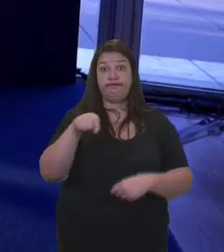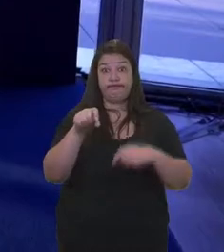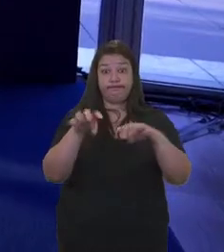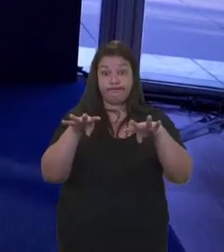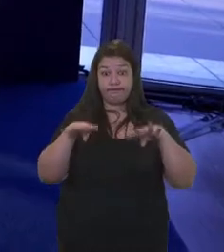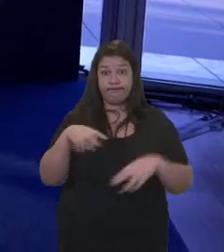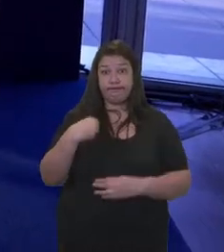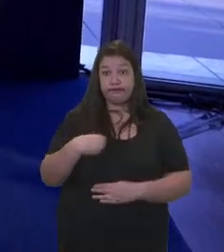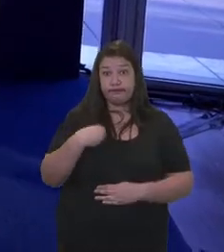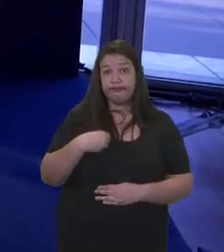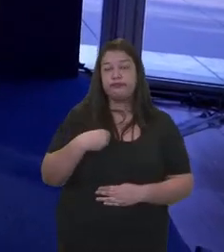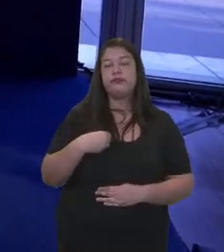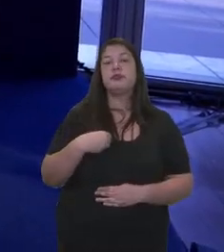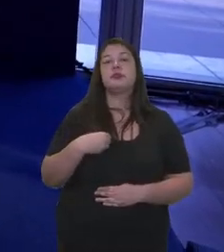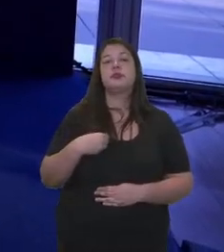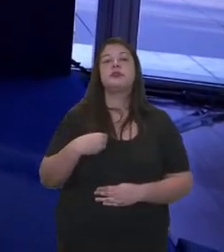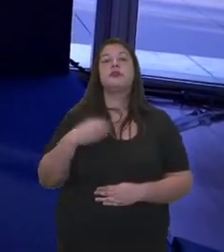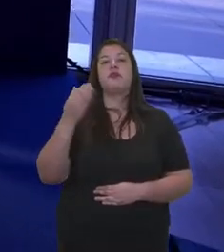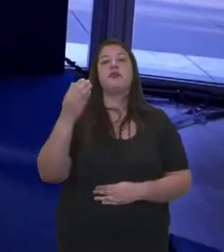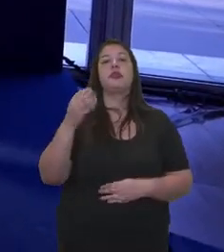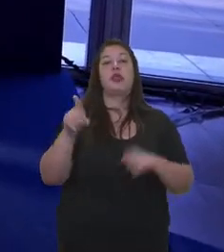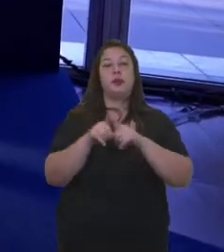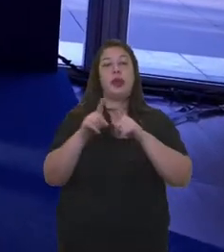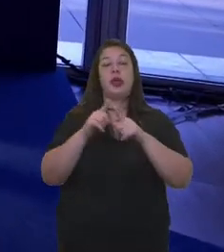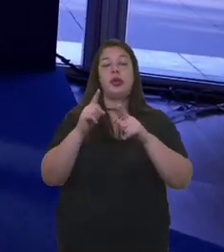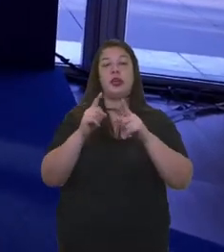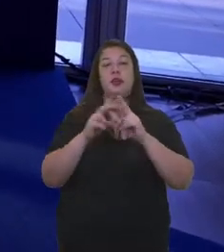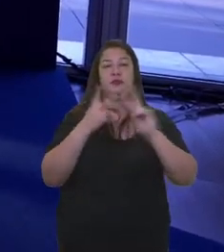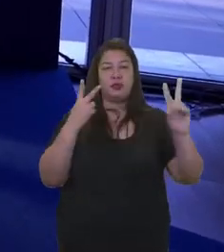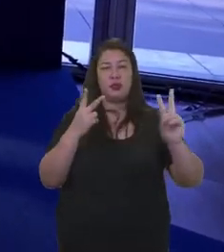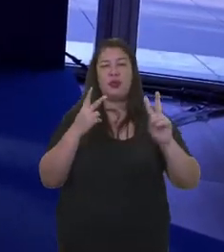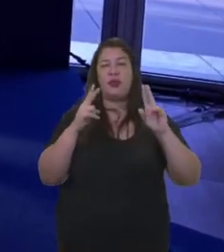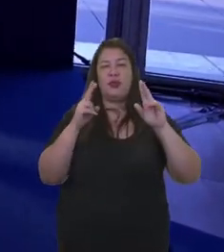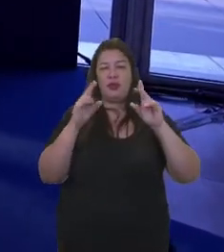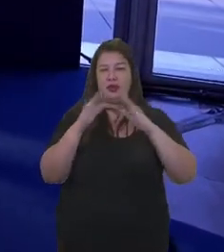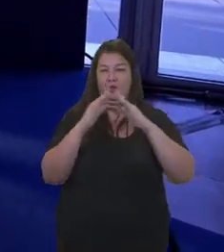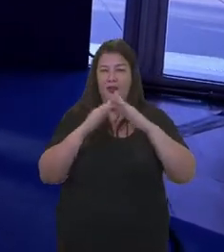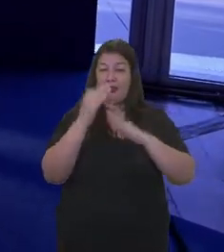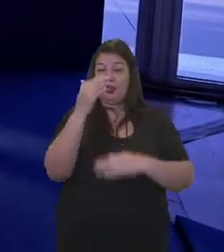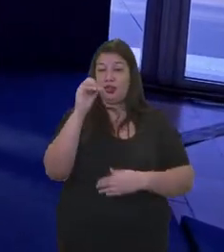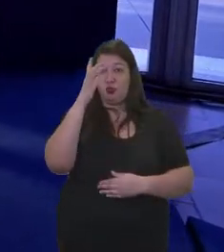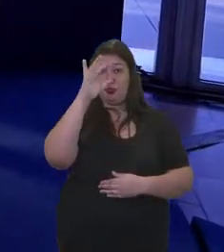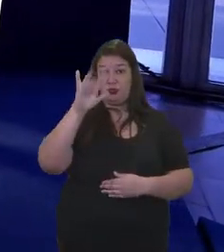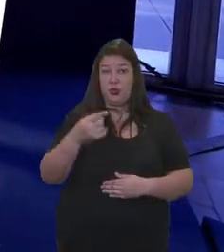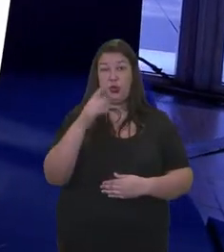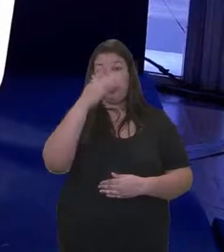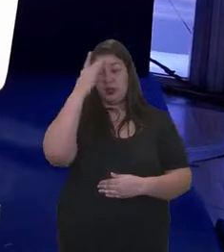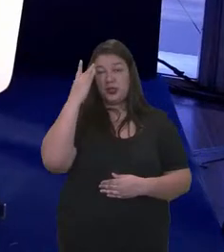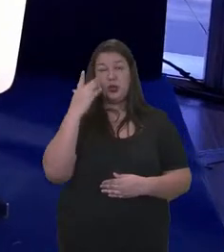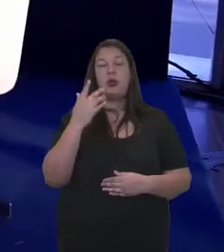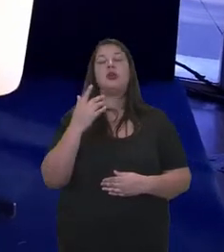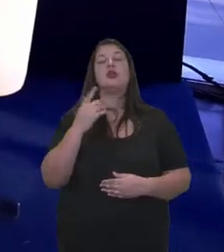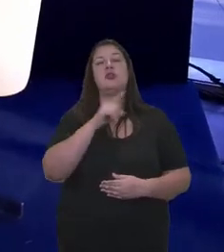decision makers, and all the 10,000 people watching us online, it becomes clear